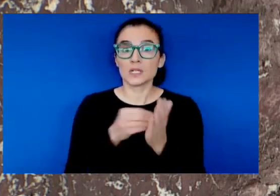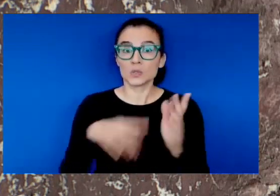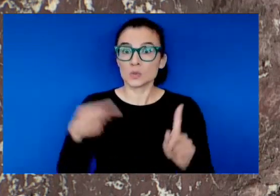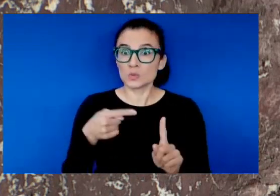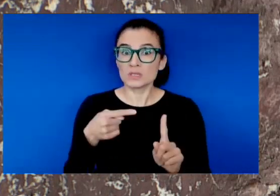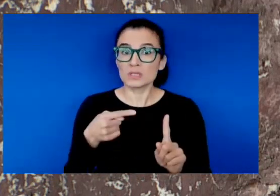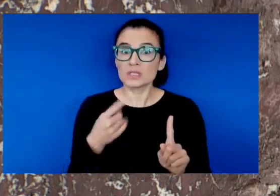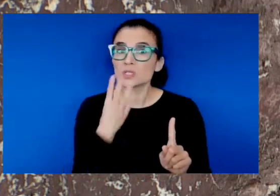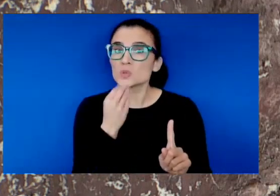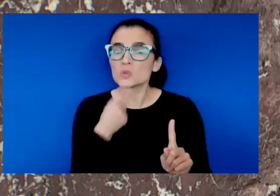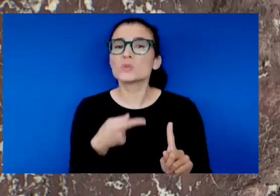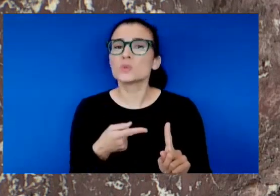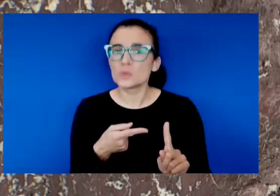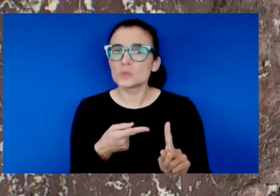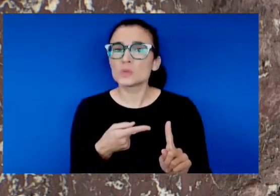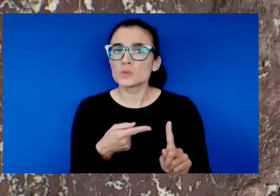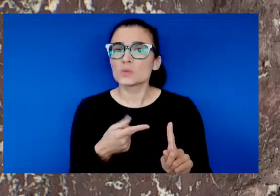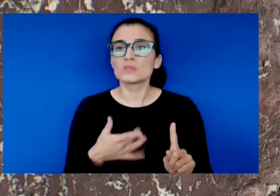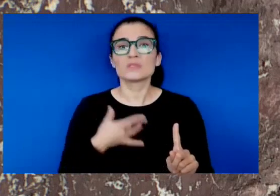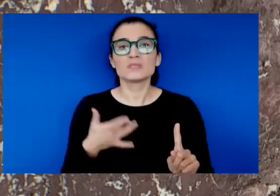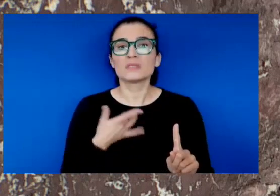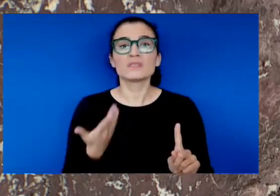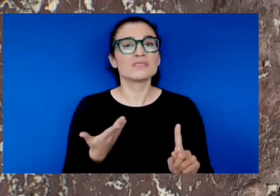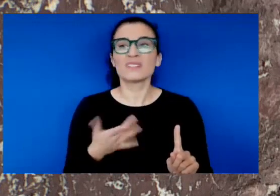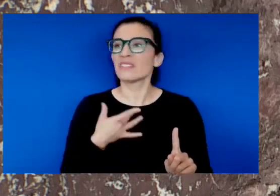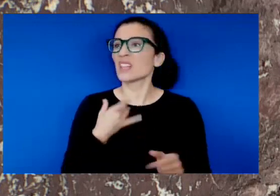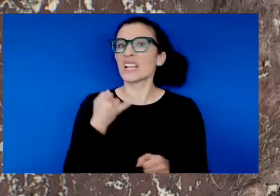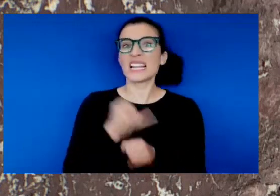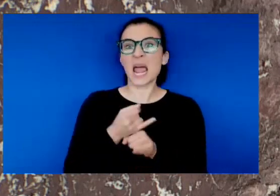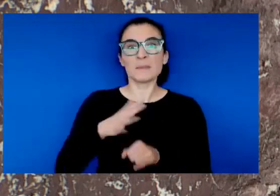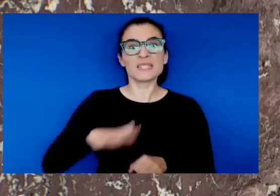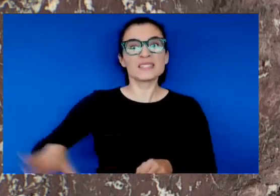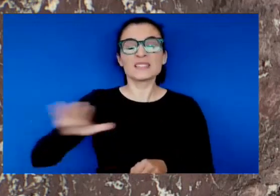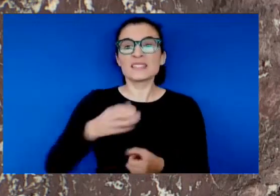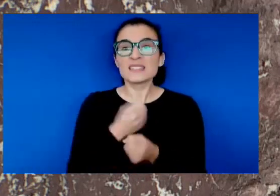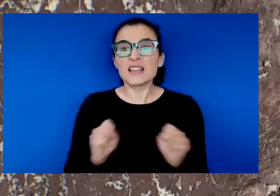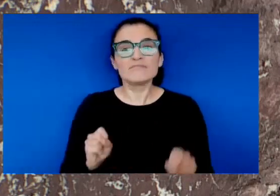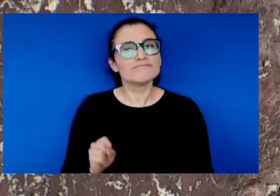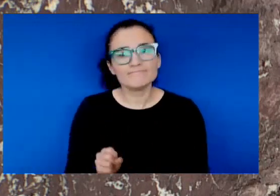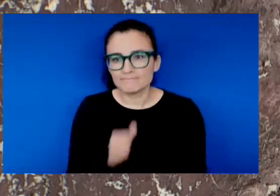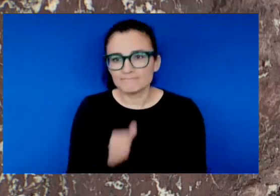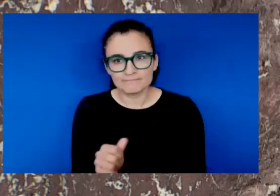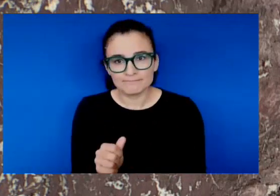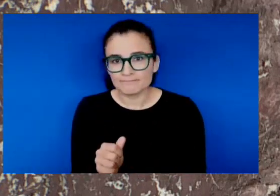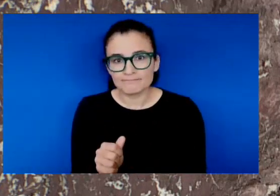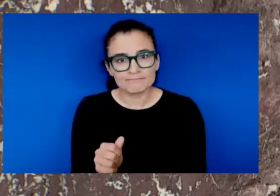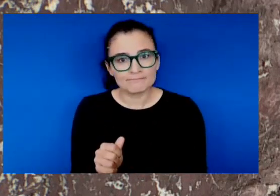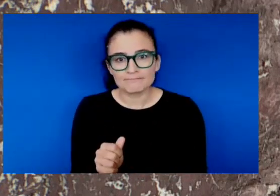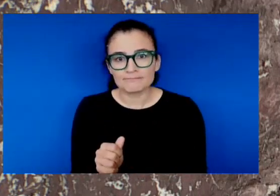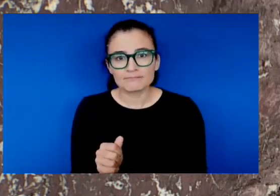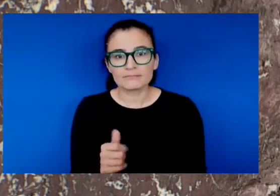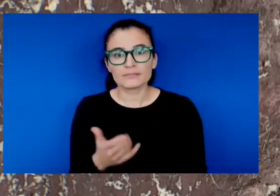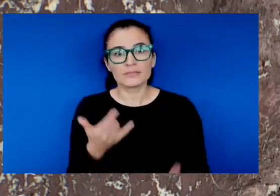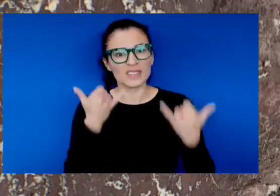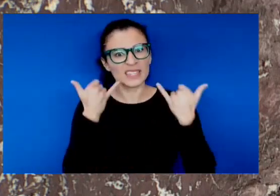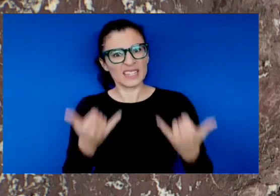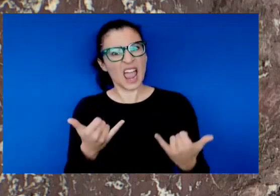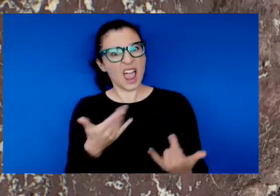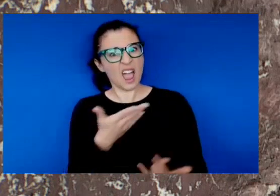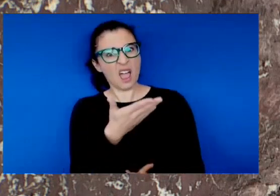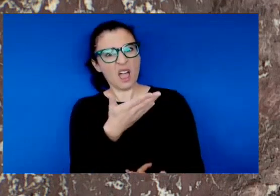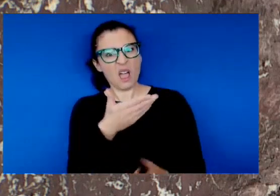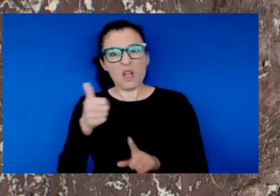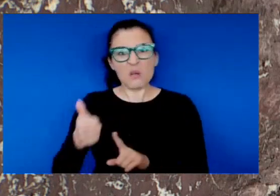light of these grave concerns, will the Premier finally act and call a fully transparent and independent inquiry